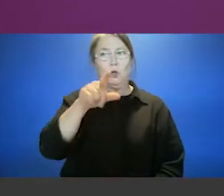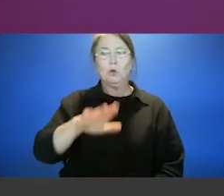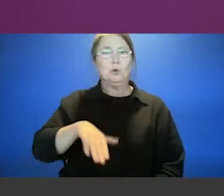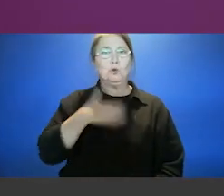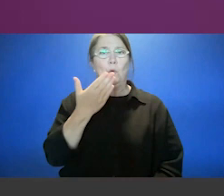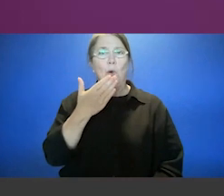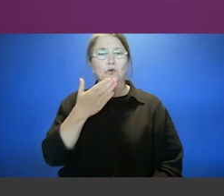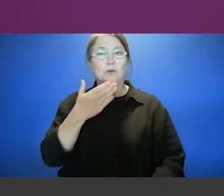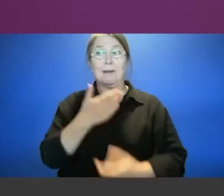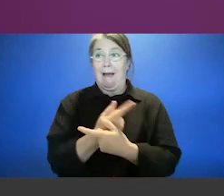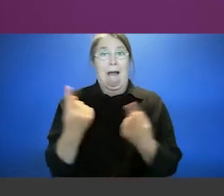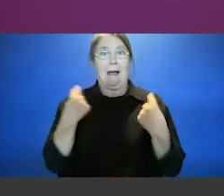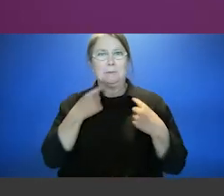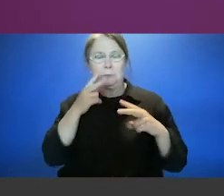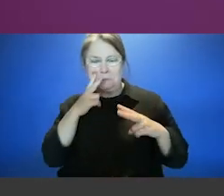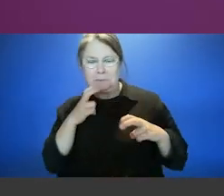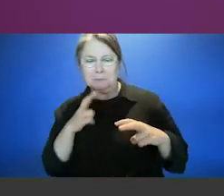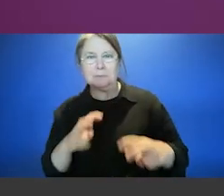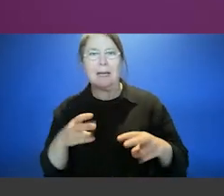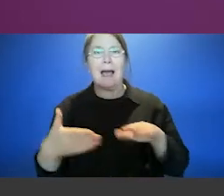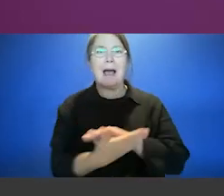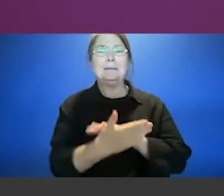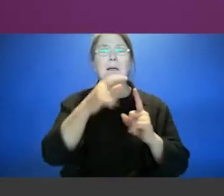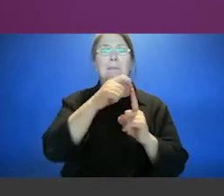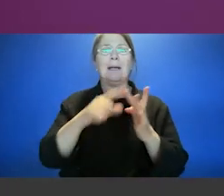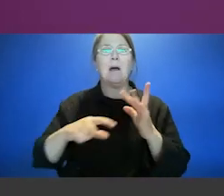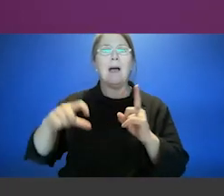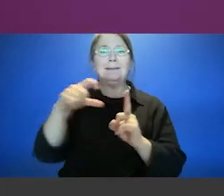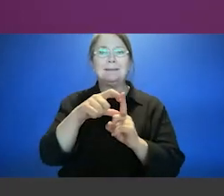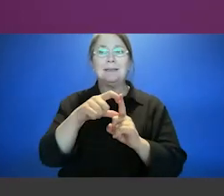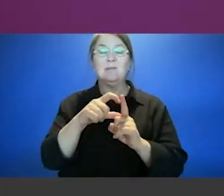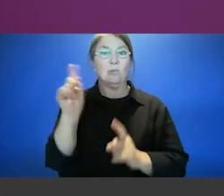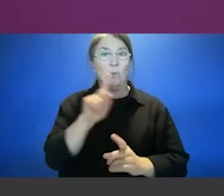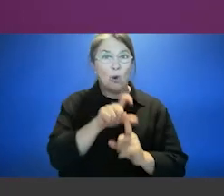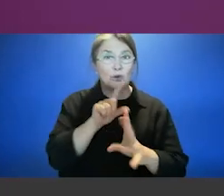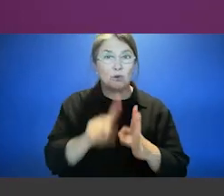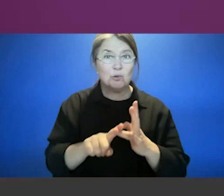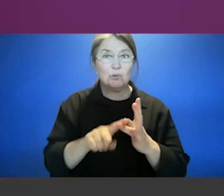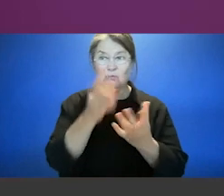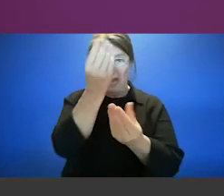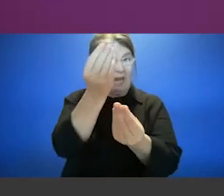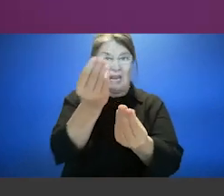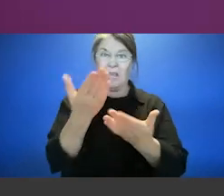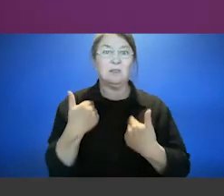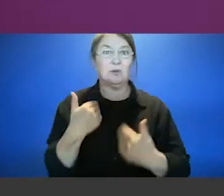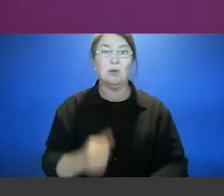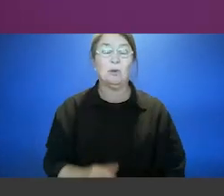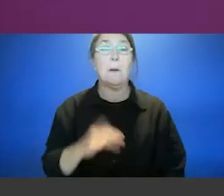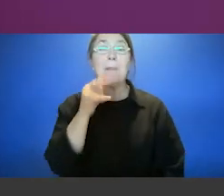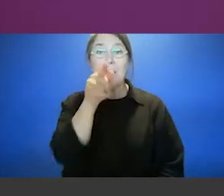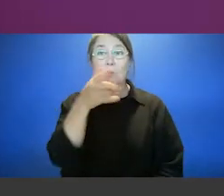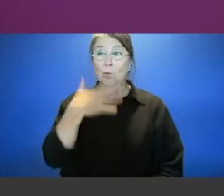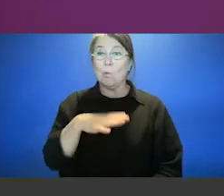they can notify IBAC upfront. So they might want their complaint only assessed under the IBAC